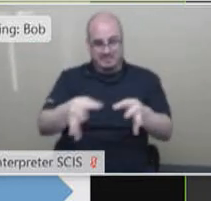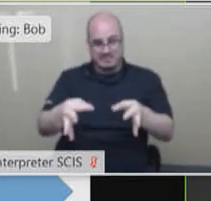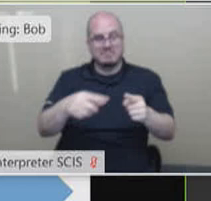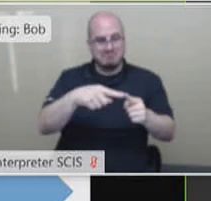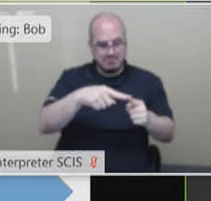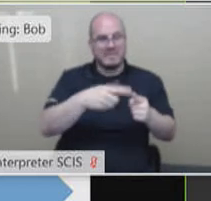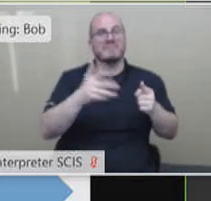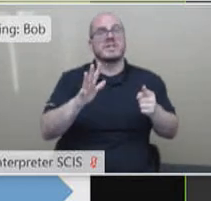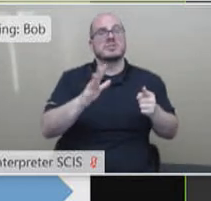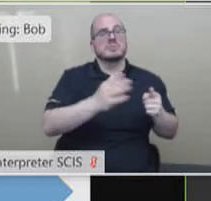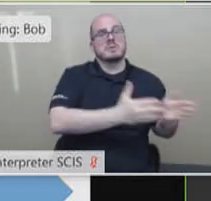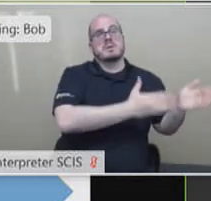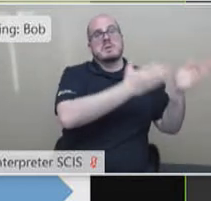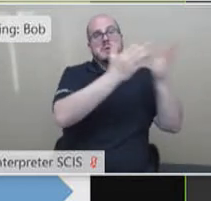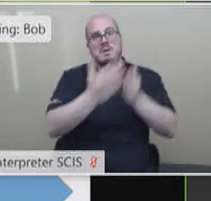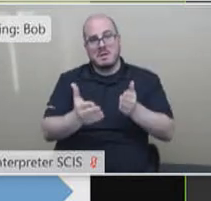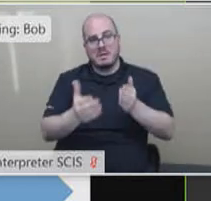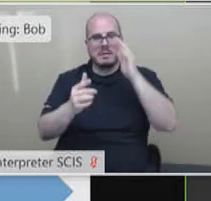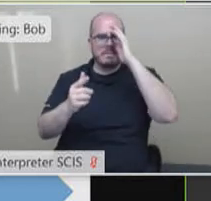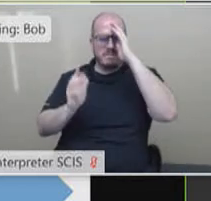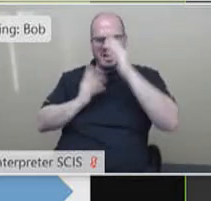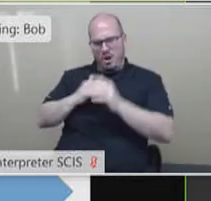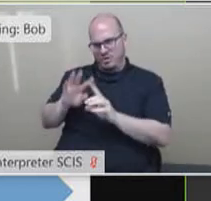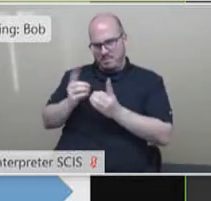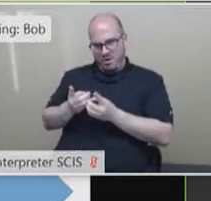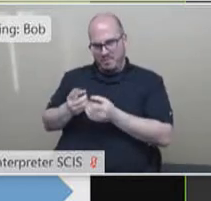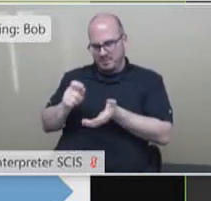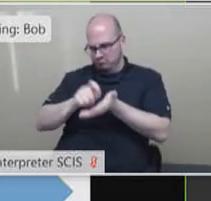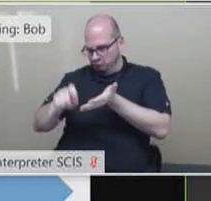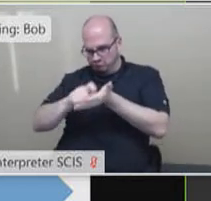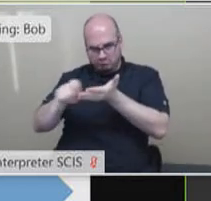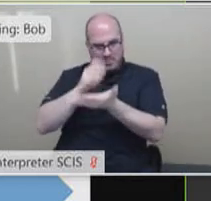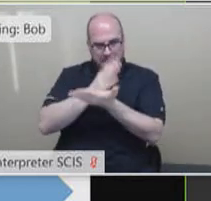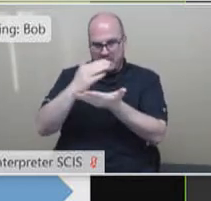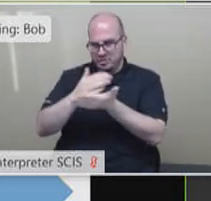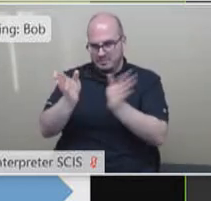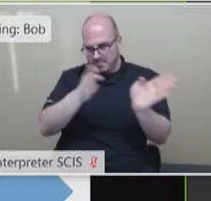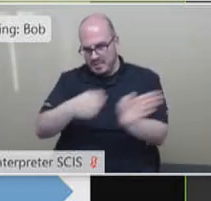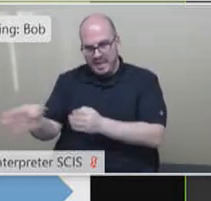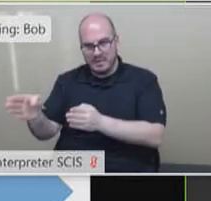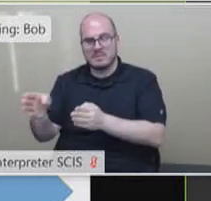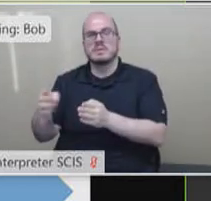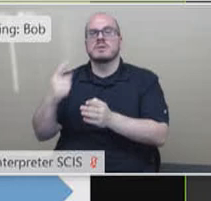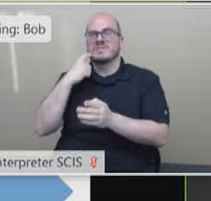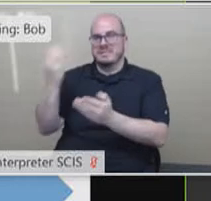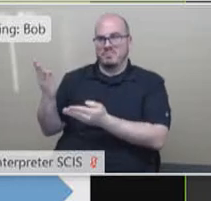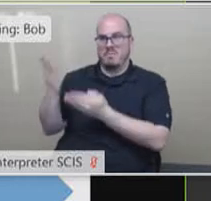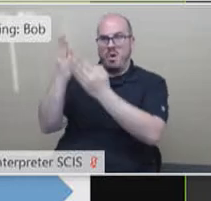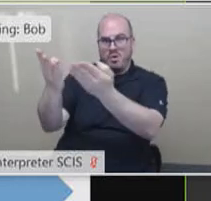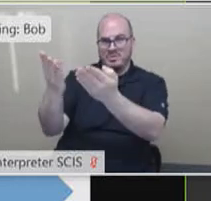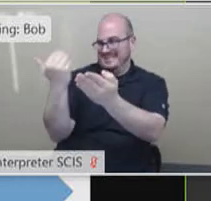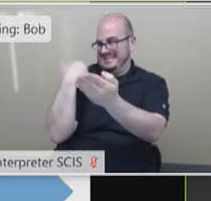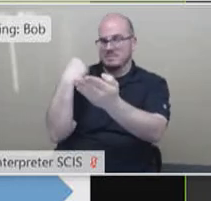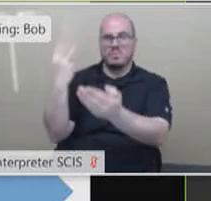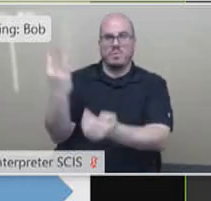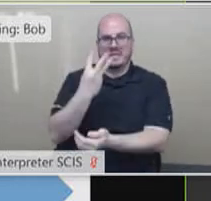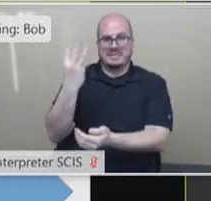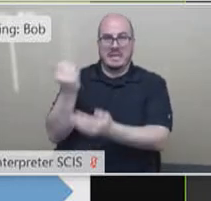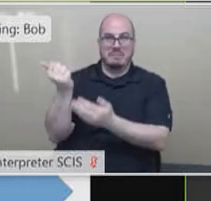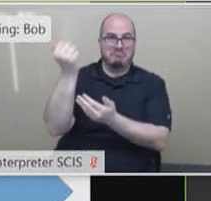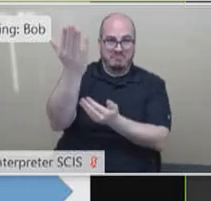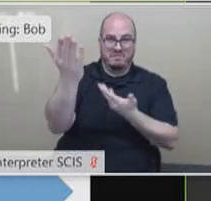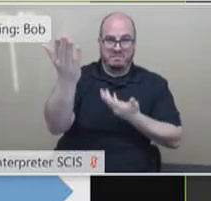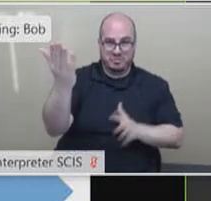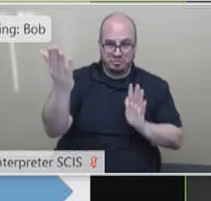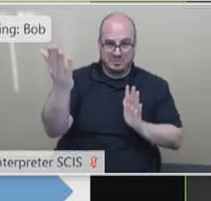budget, our department writes the preliminary budget plan, the one that was posted last Wednesday. And then from there, we